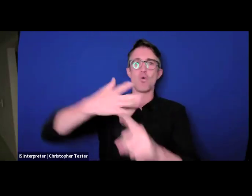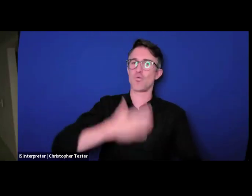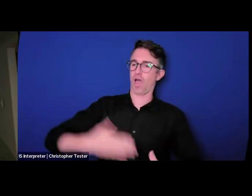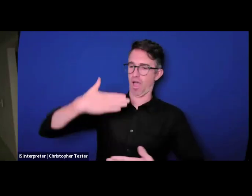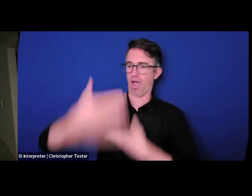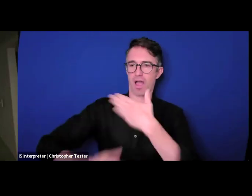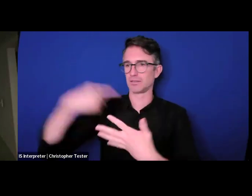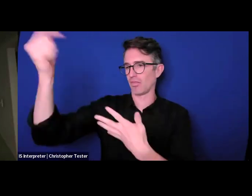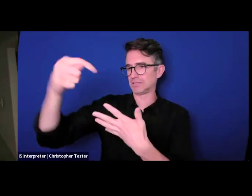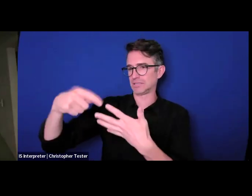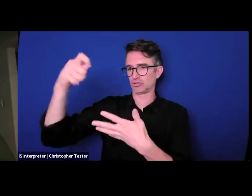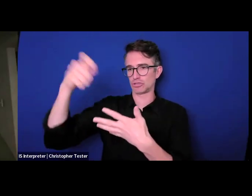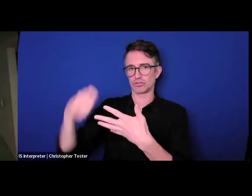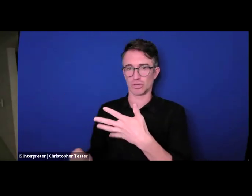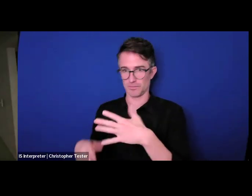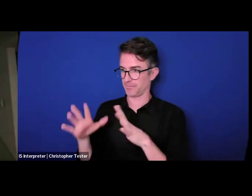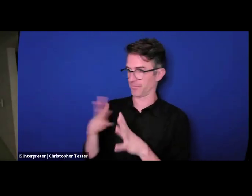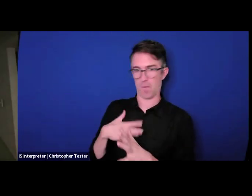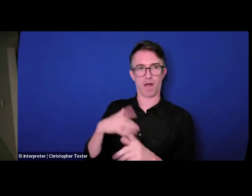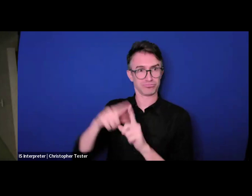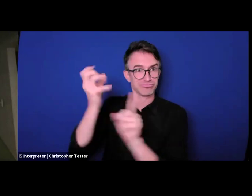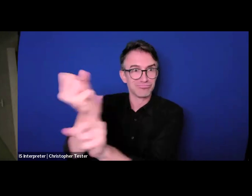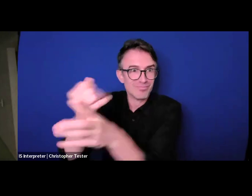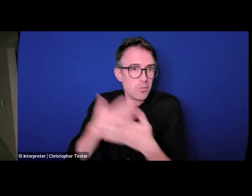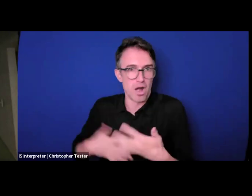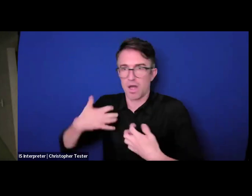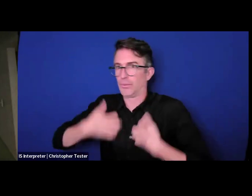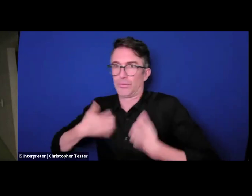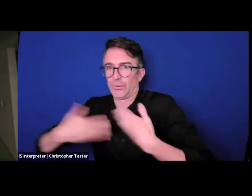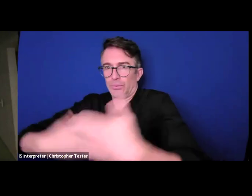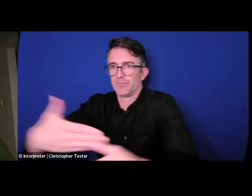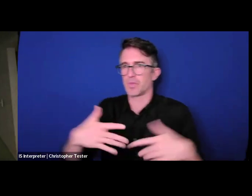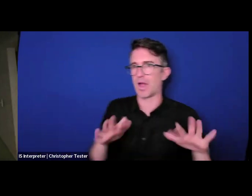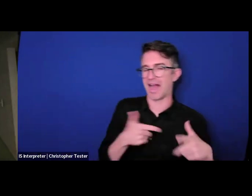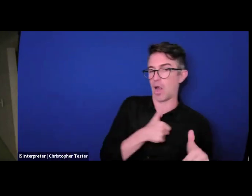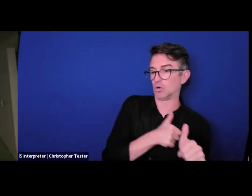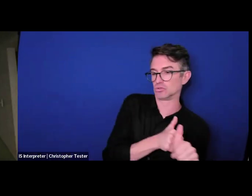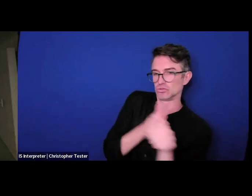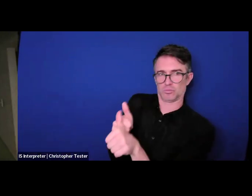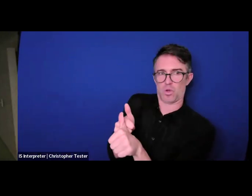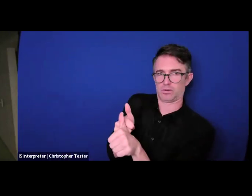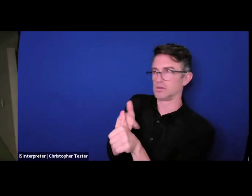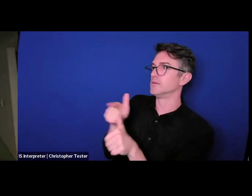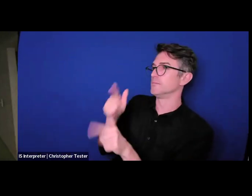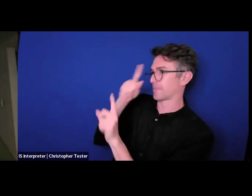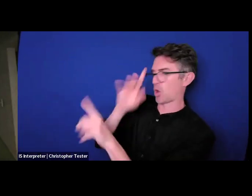different stakeholders through that vision for a system approach. Collaboration,